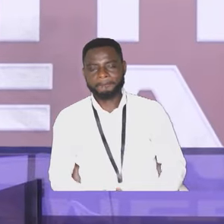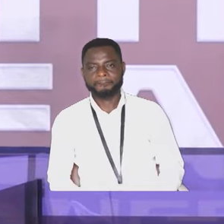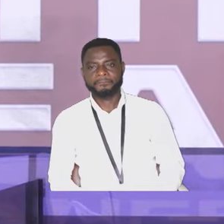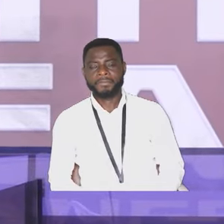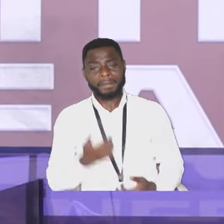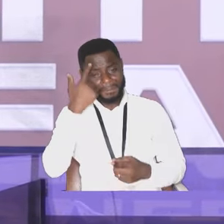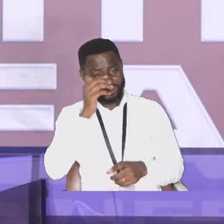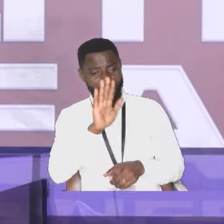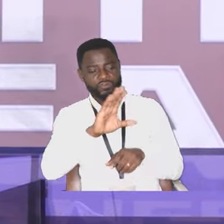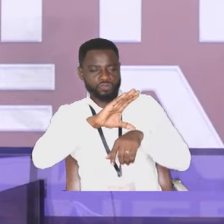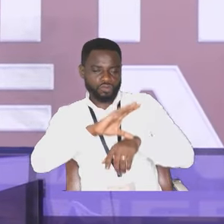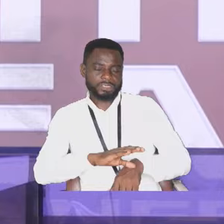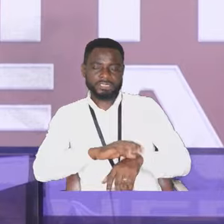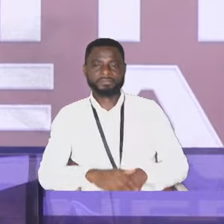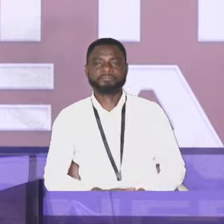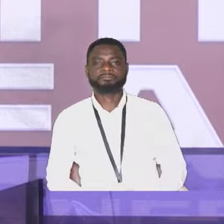Okwabrani himself.